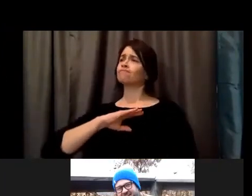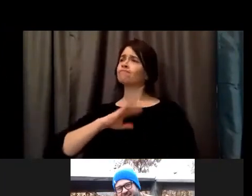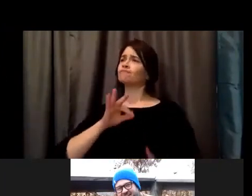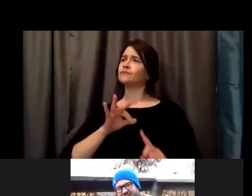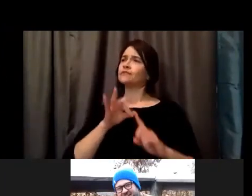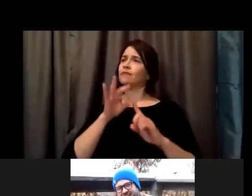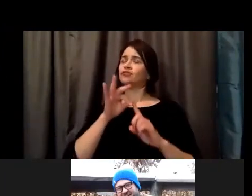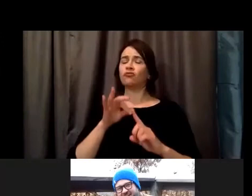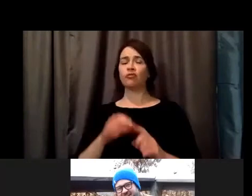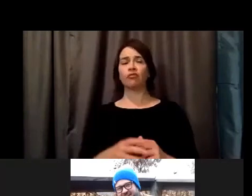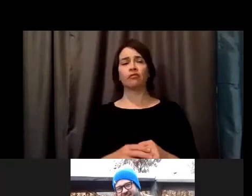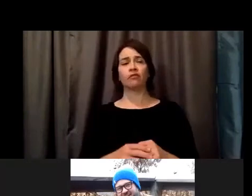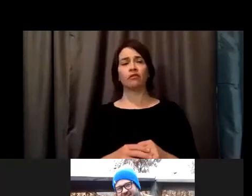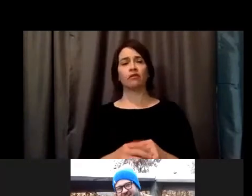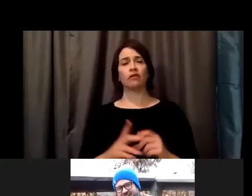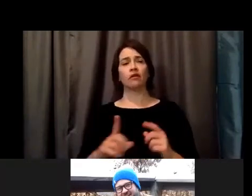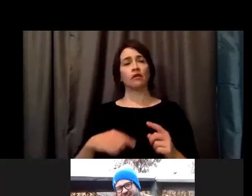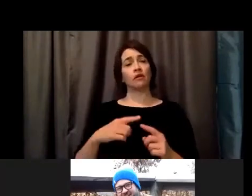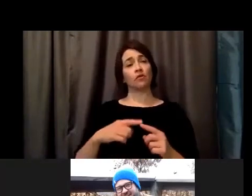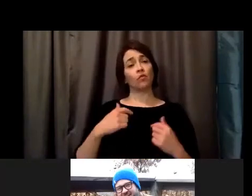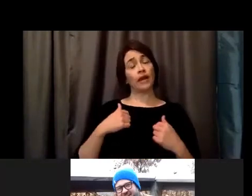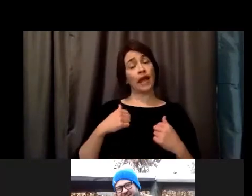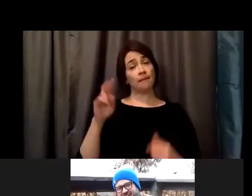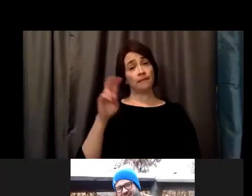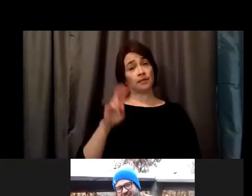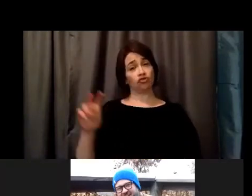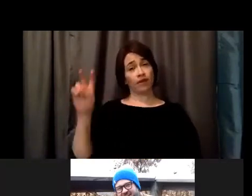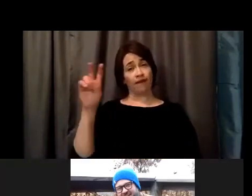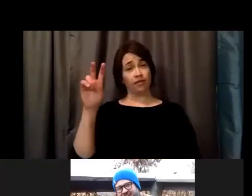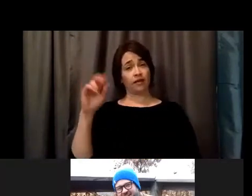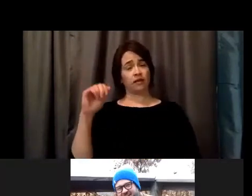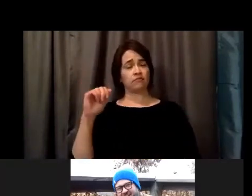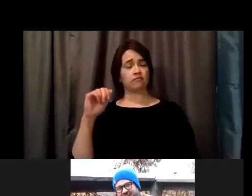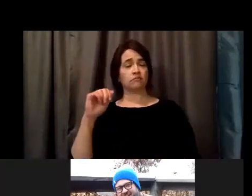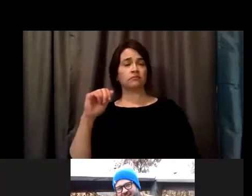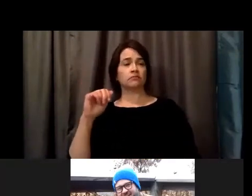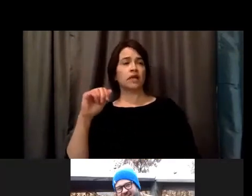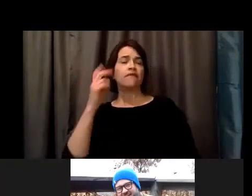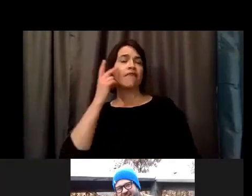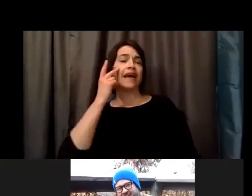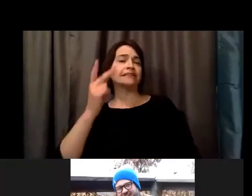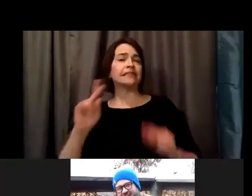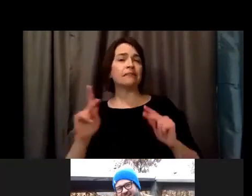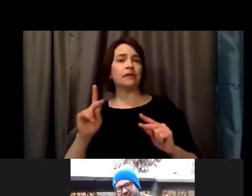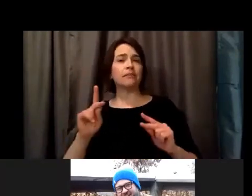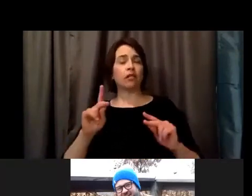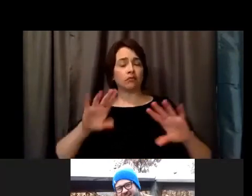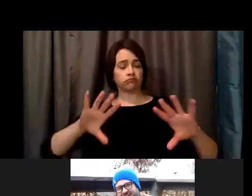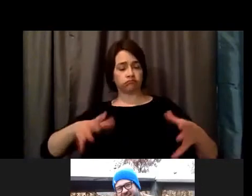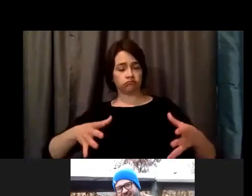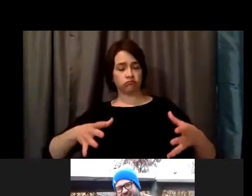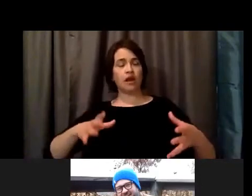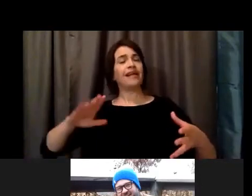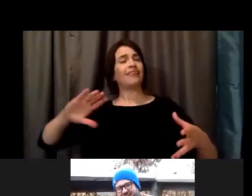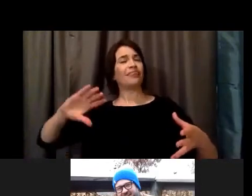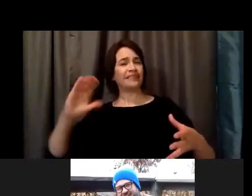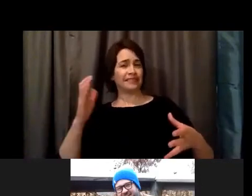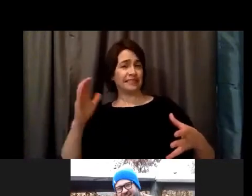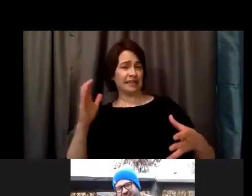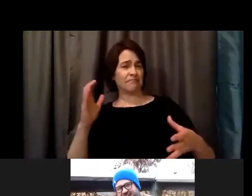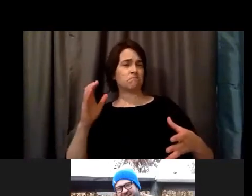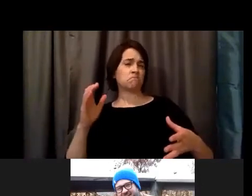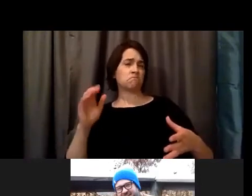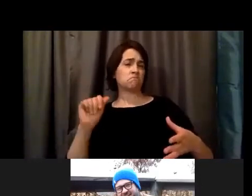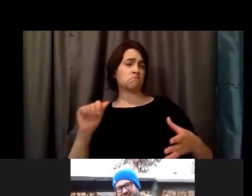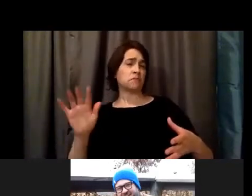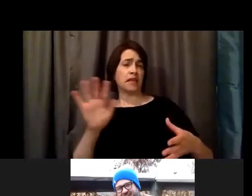and I see a bunch of people who look Asian to me. And even amongst the Asians, there's some